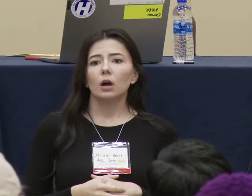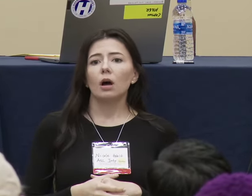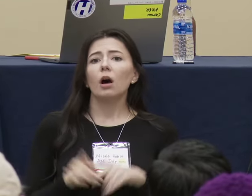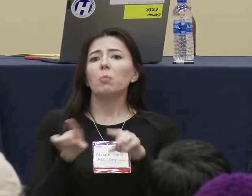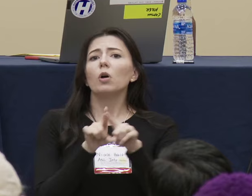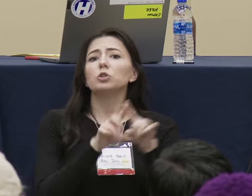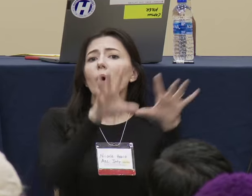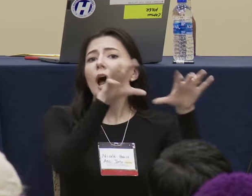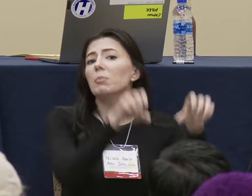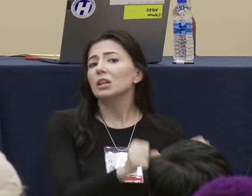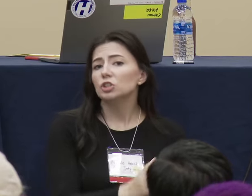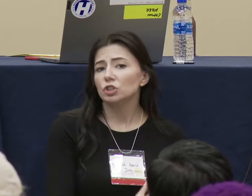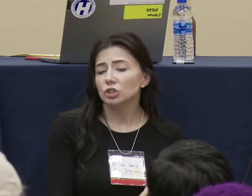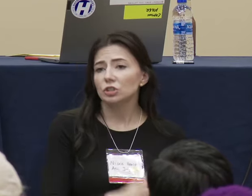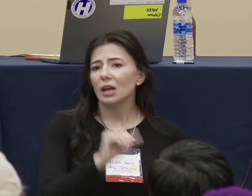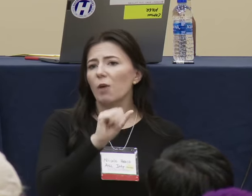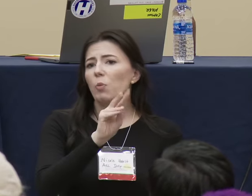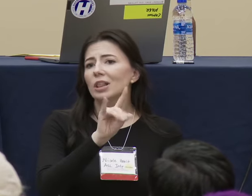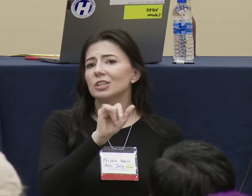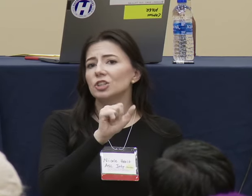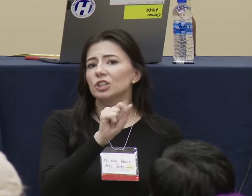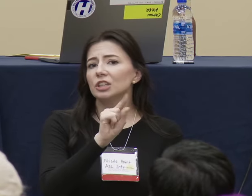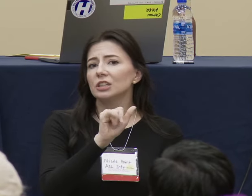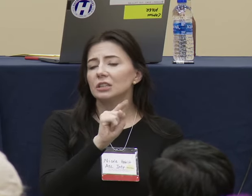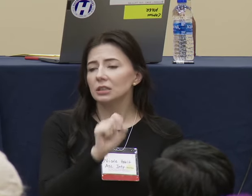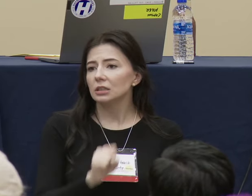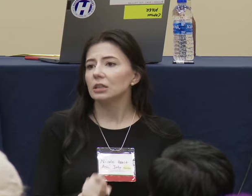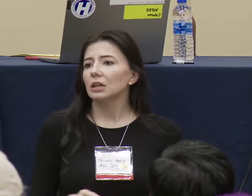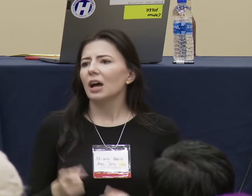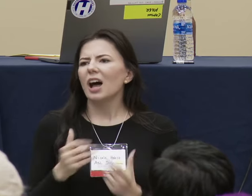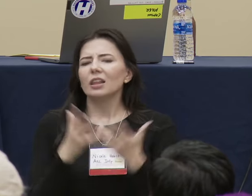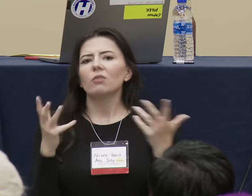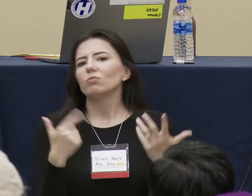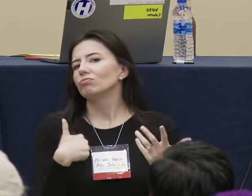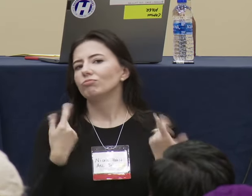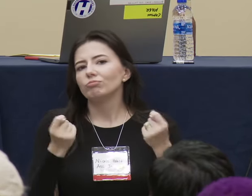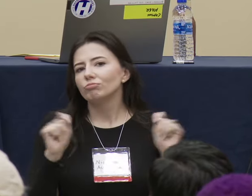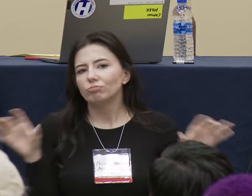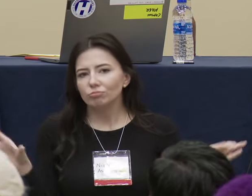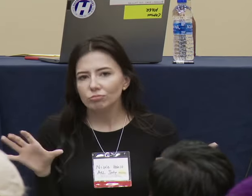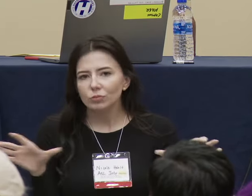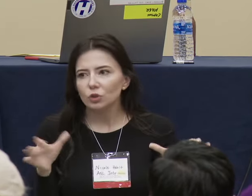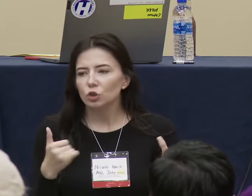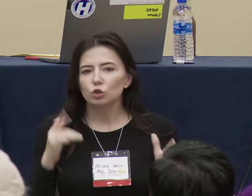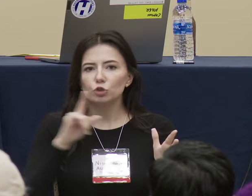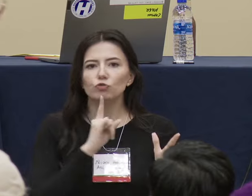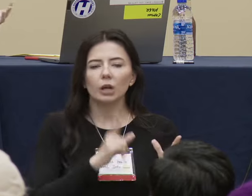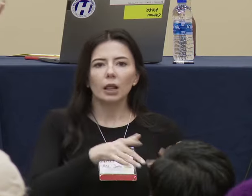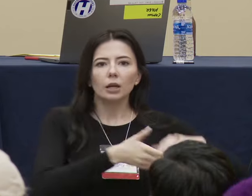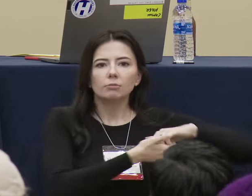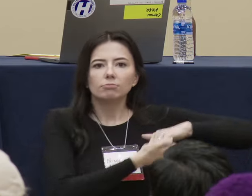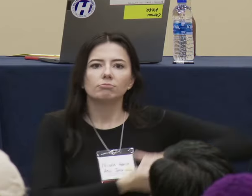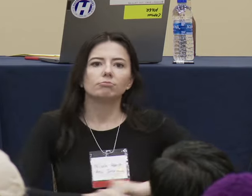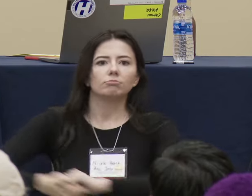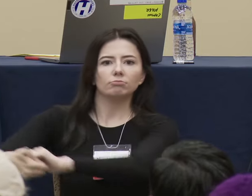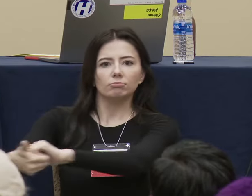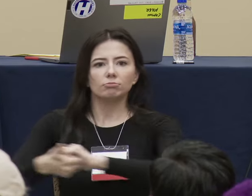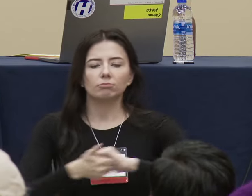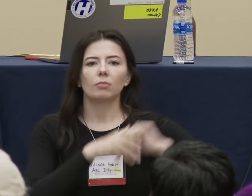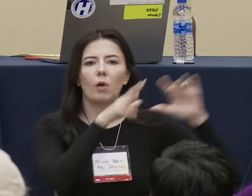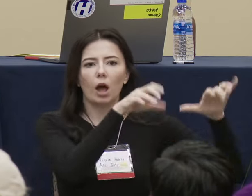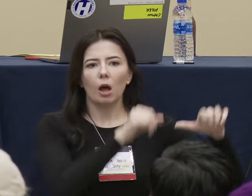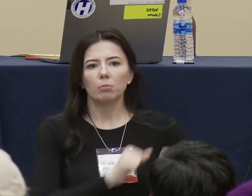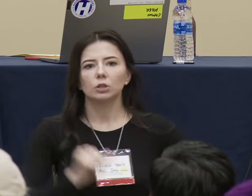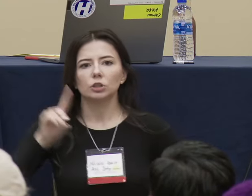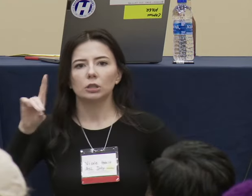an abolitionist, and a lot of what I try to do is to bridge those two things. So a